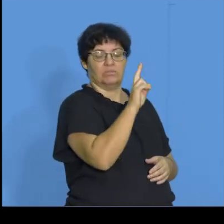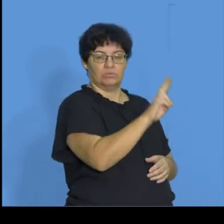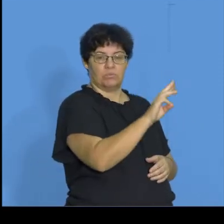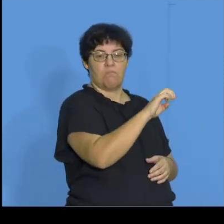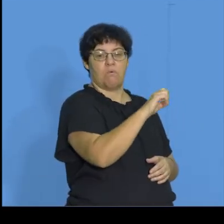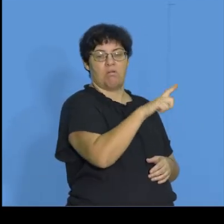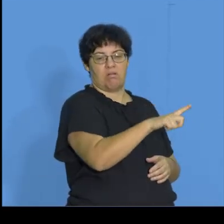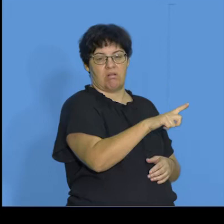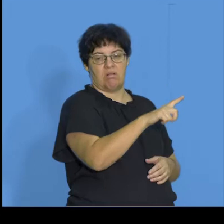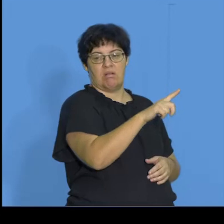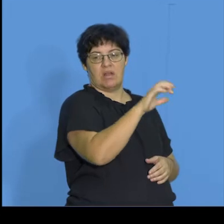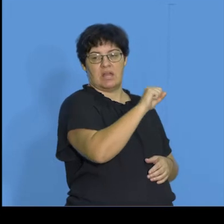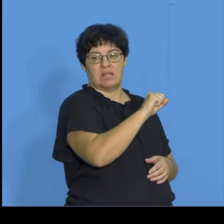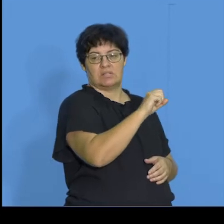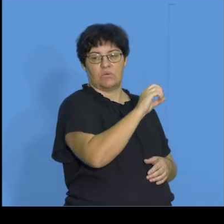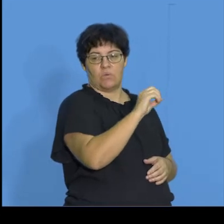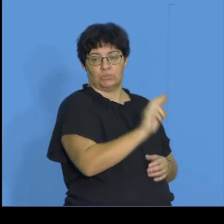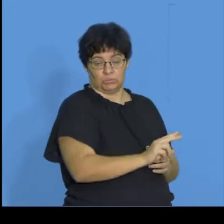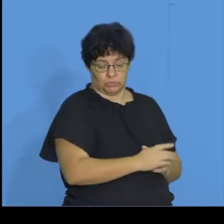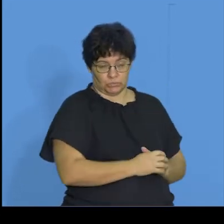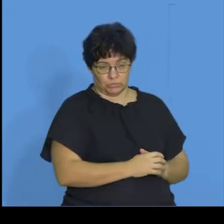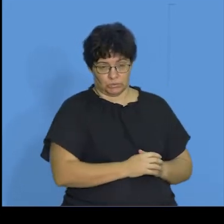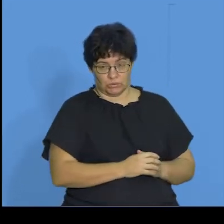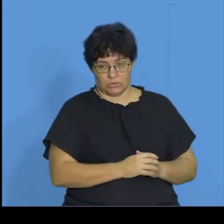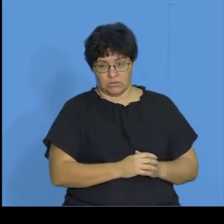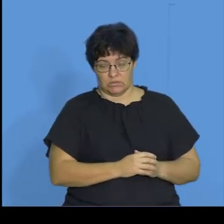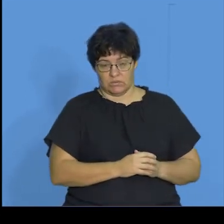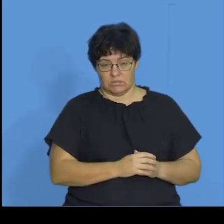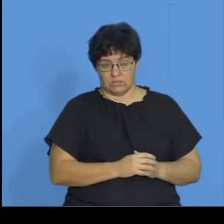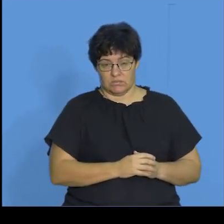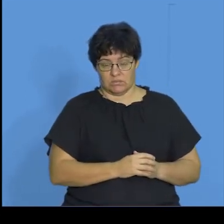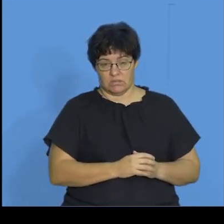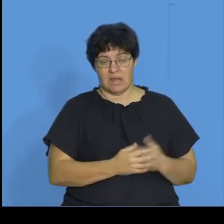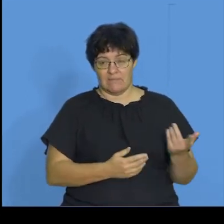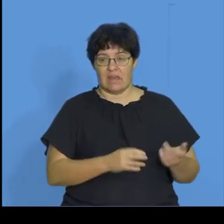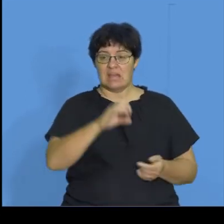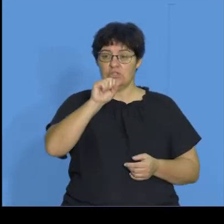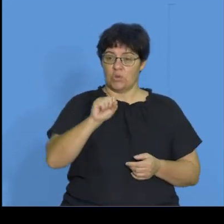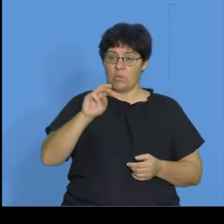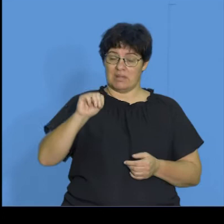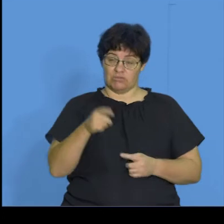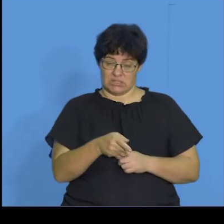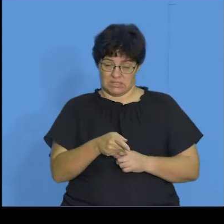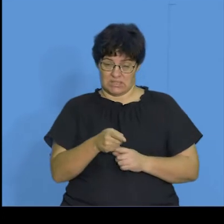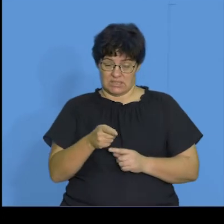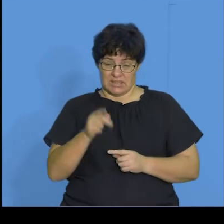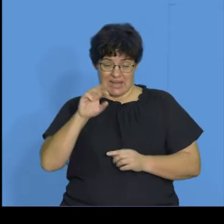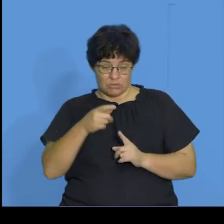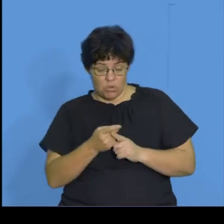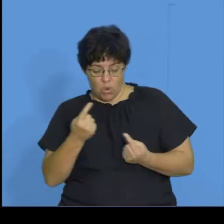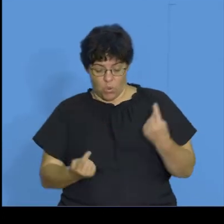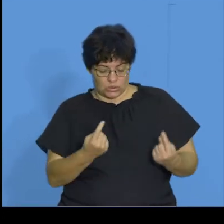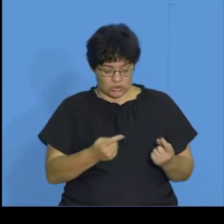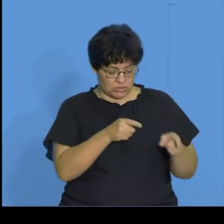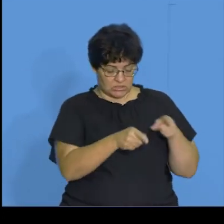mole, okay? So the question is, if this is the stoichiometric ratio in which they react, which of the 2